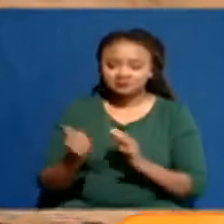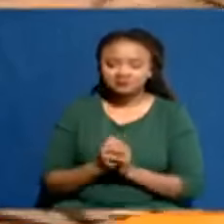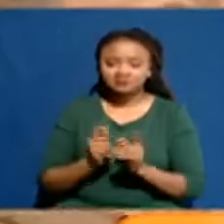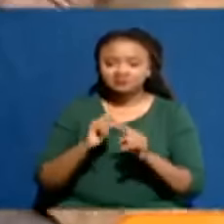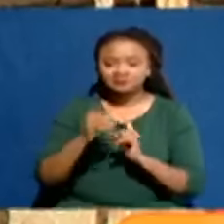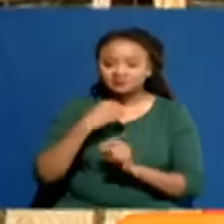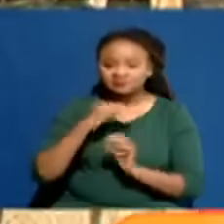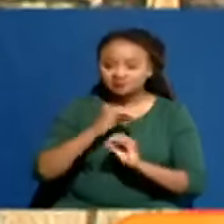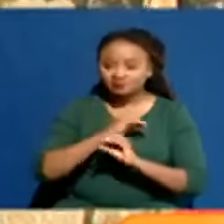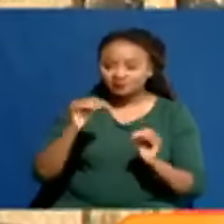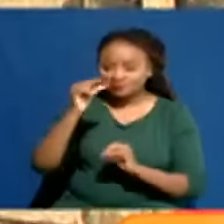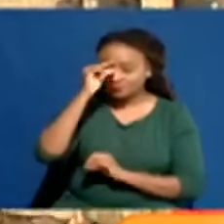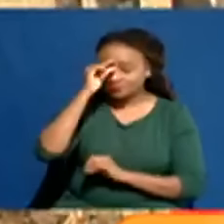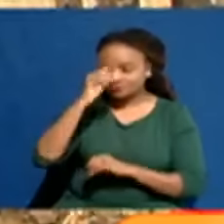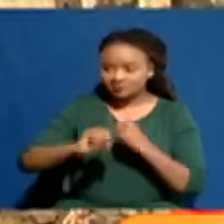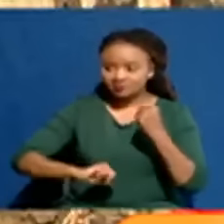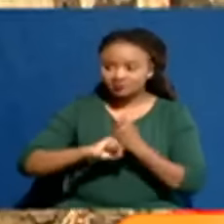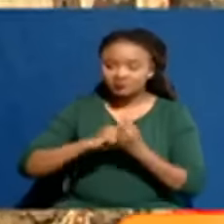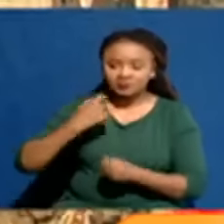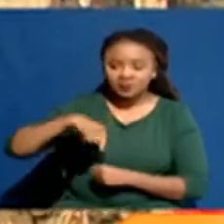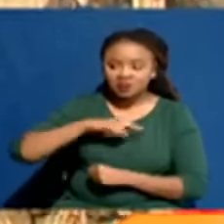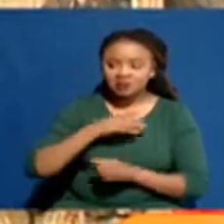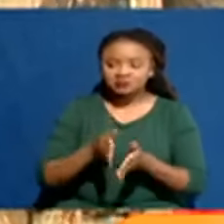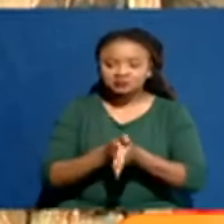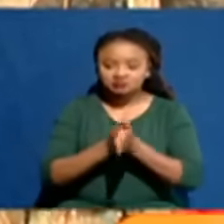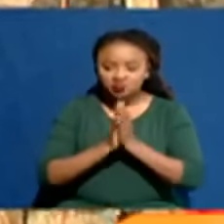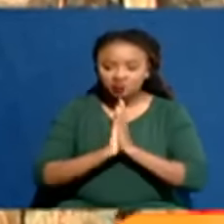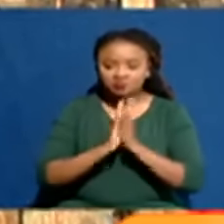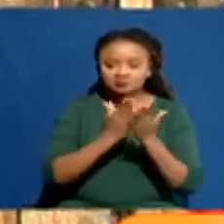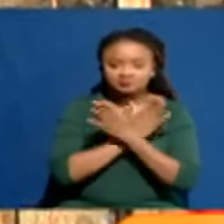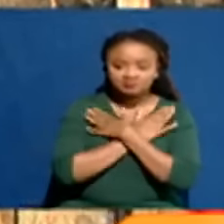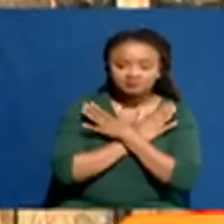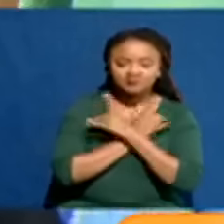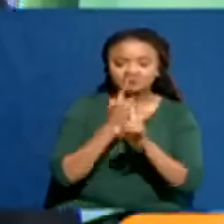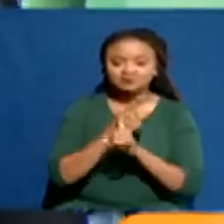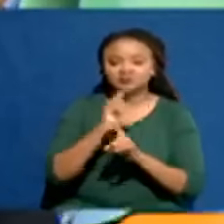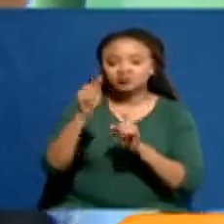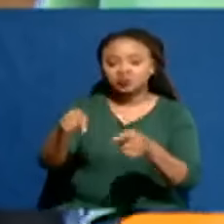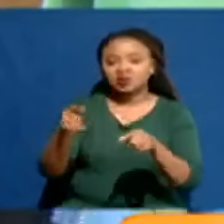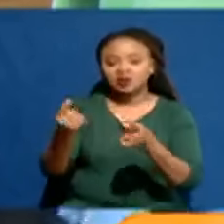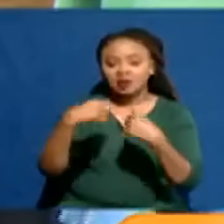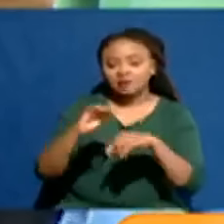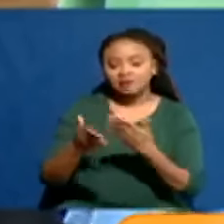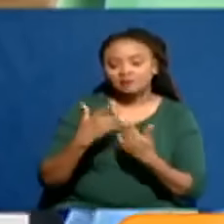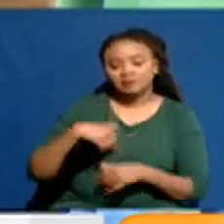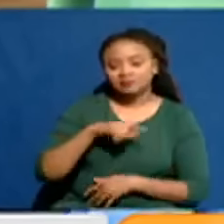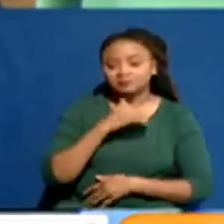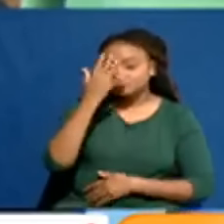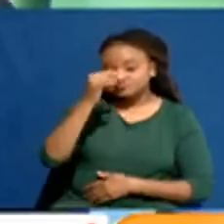government aid. Tumeita marafiki kuje tusaidiane kwa sababu hatujaona mkono wa serikali kwa hili